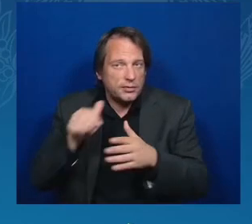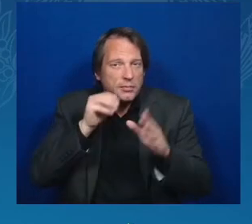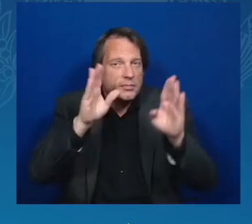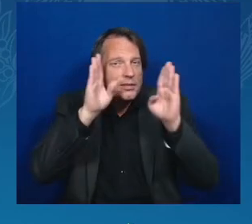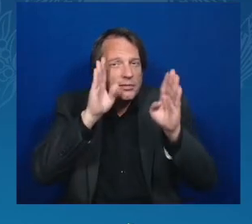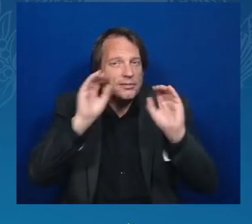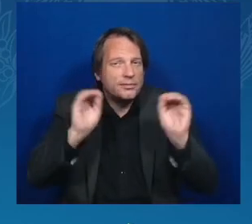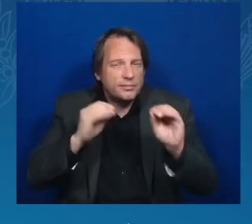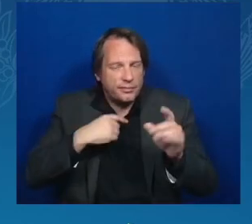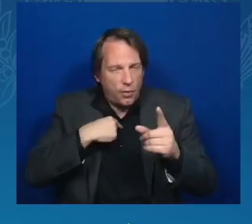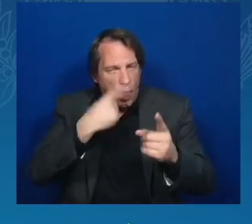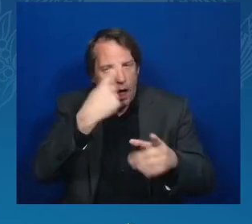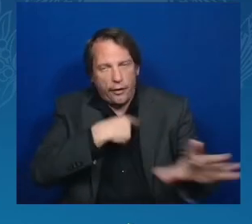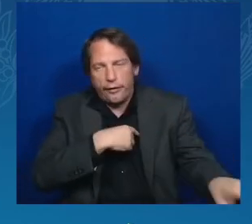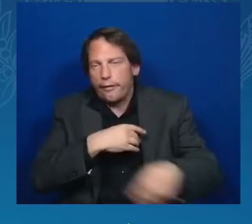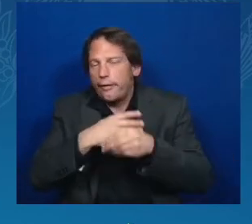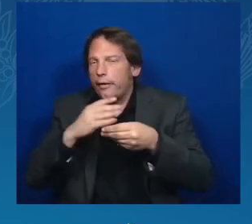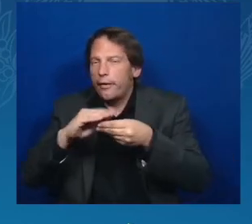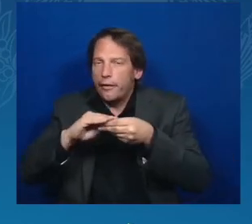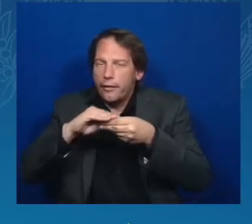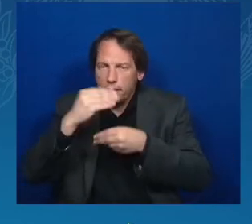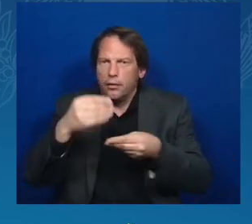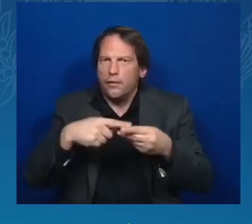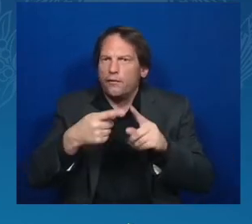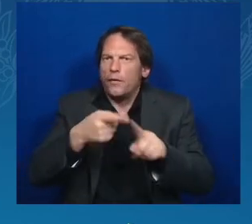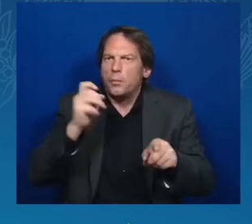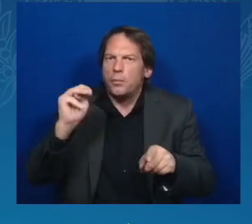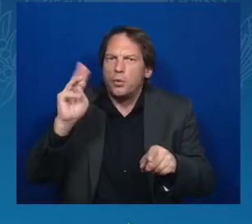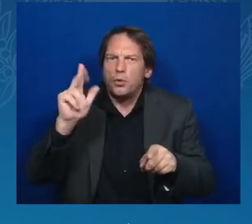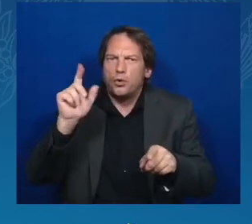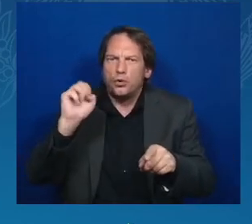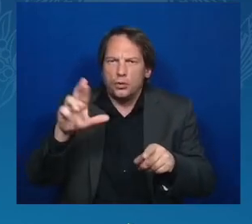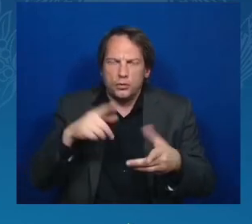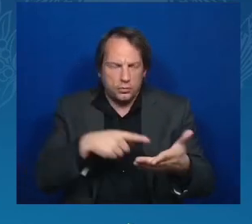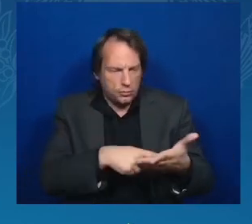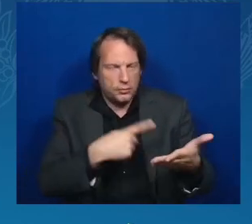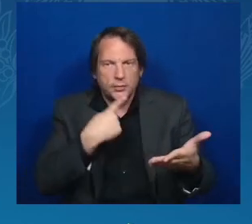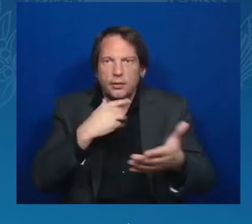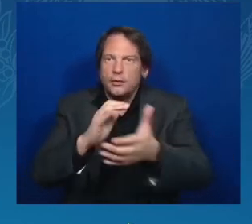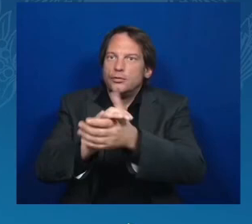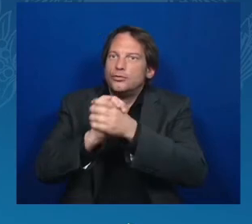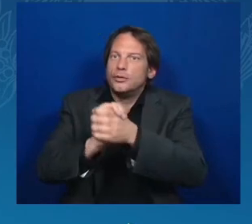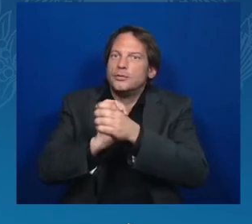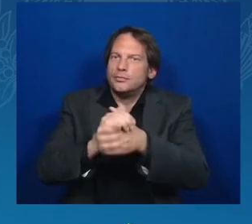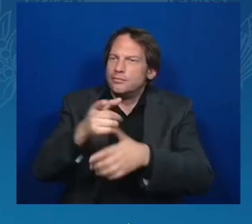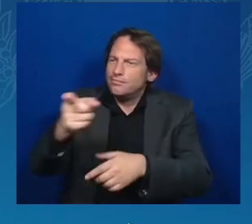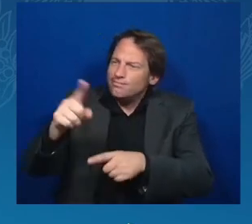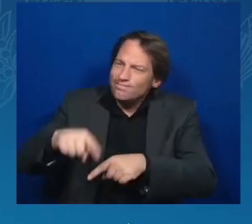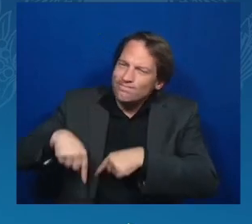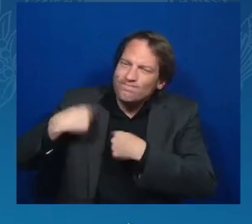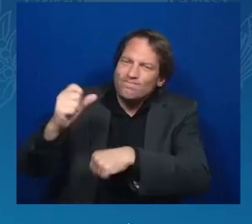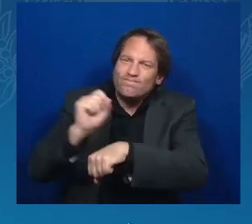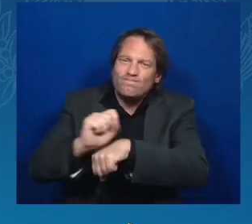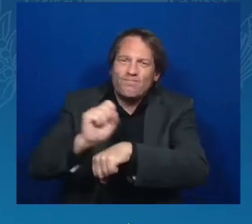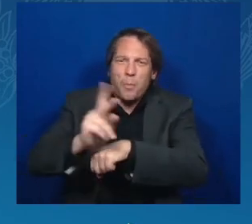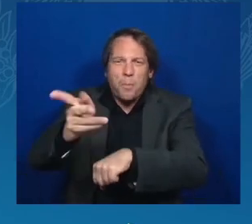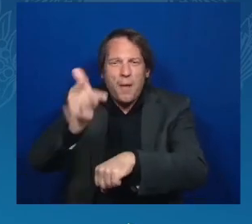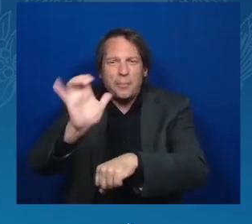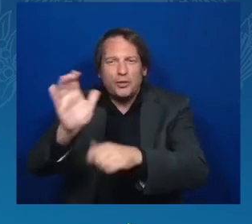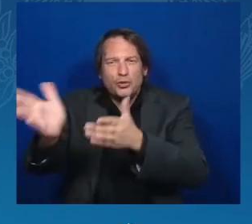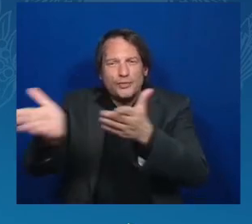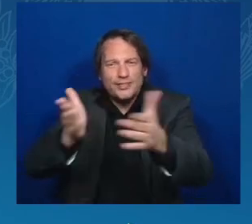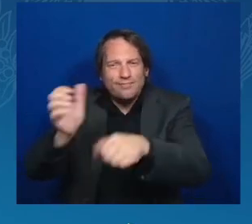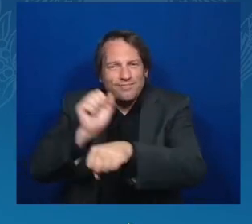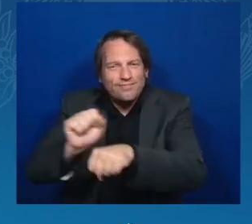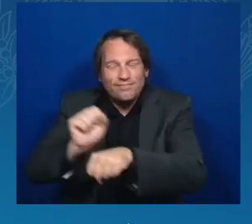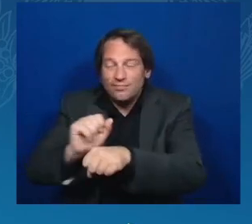said, "Congratulations. Thank you for being a public service. Your loans have been forgiven." I didn't believe